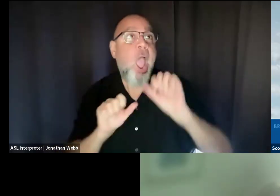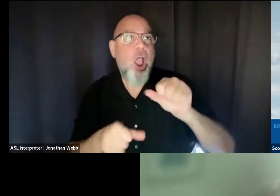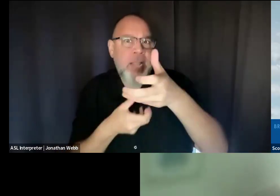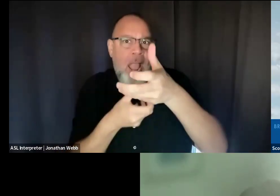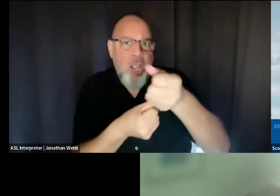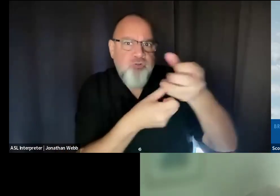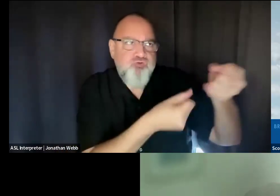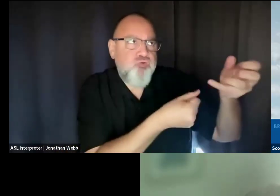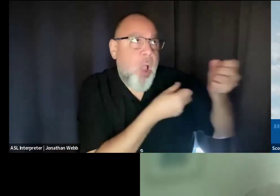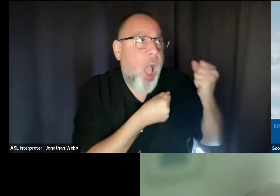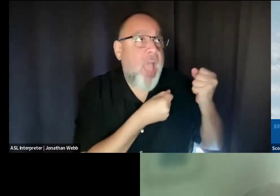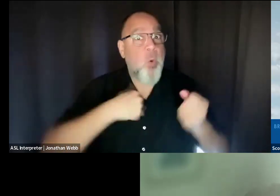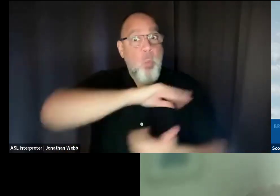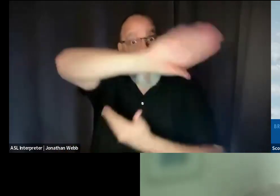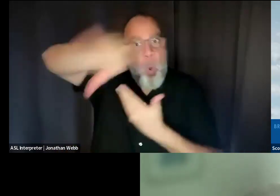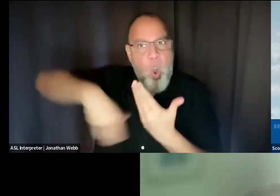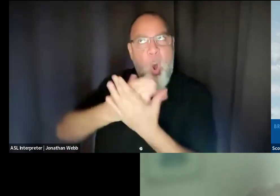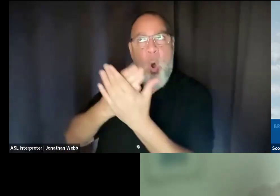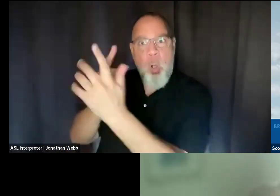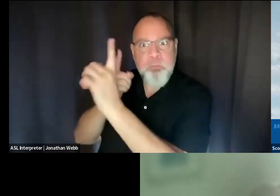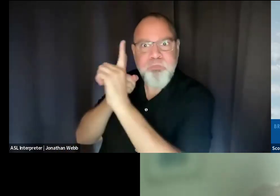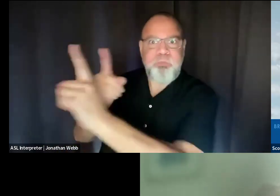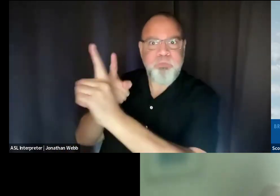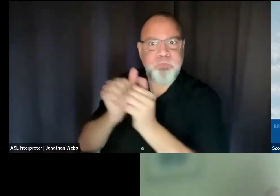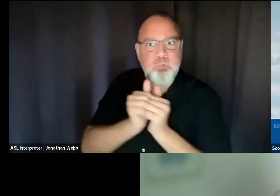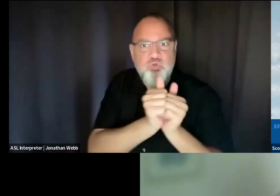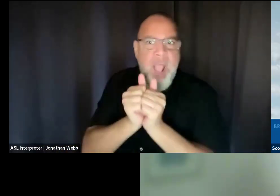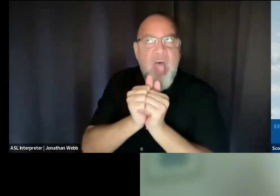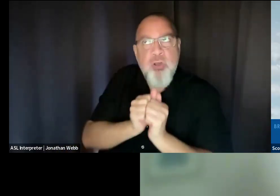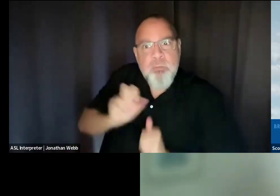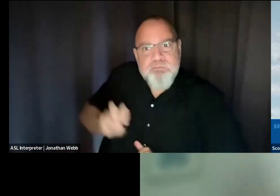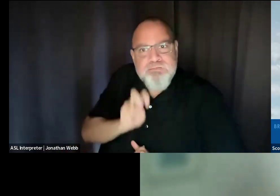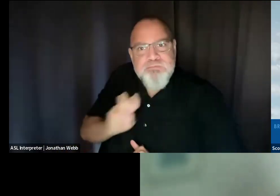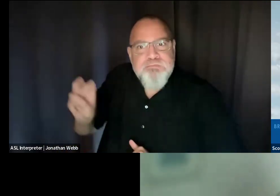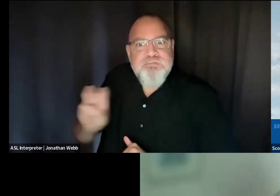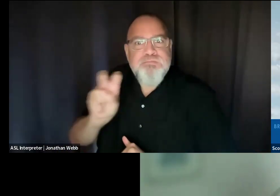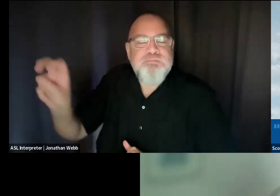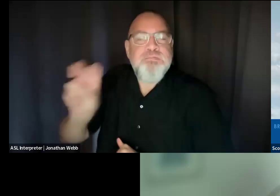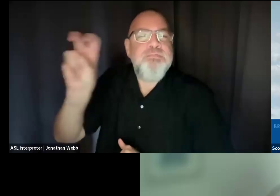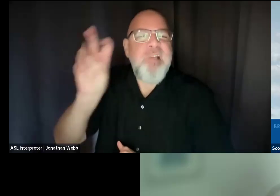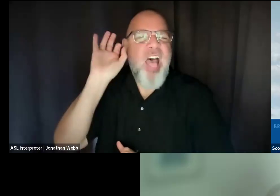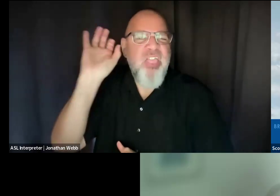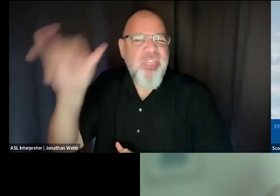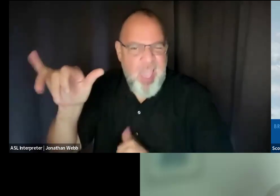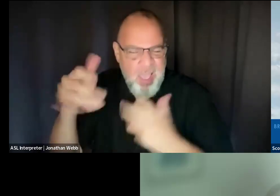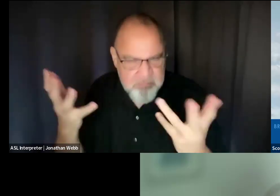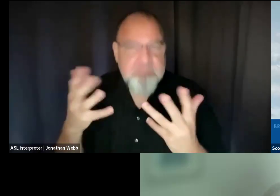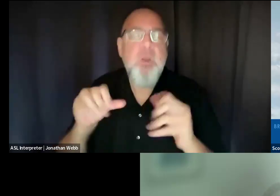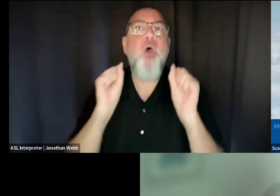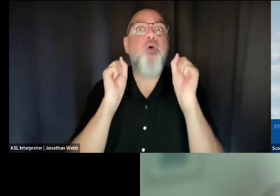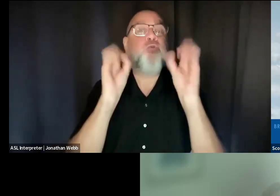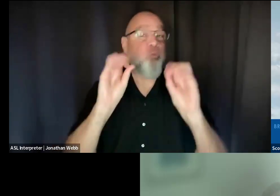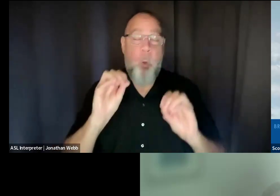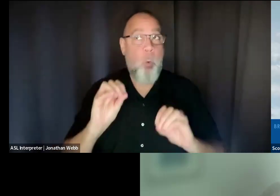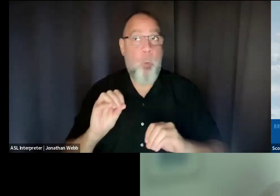go on the journey with you, right? To build that greater product and all of this kind of stuff. So all of that's to say is one